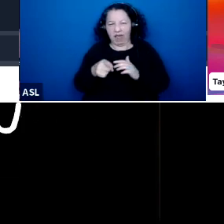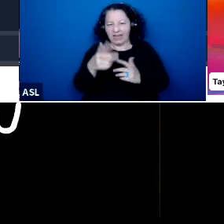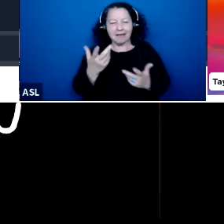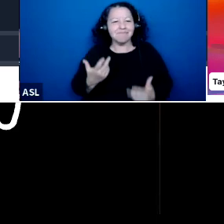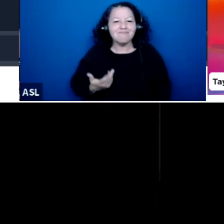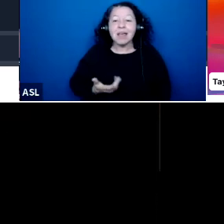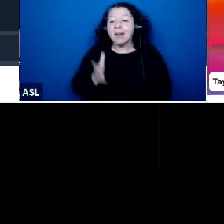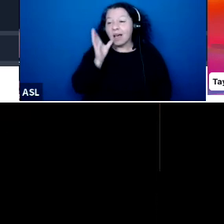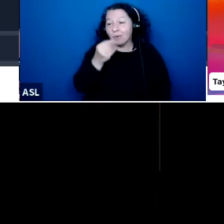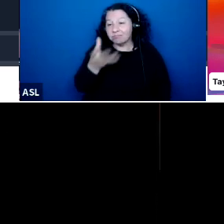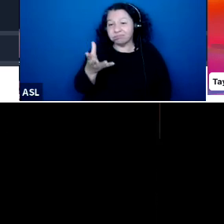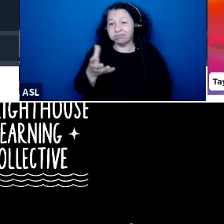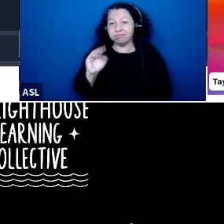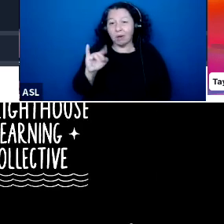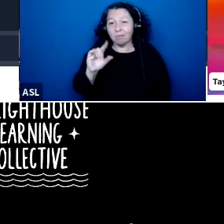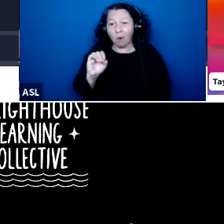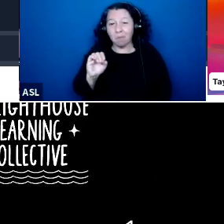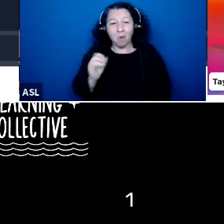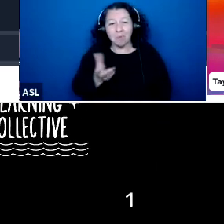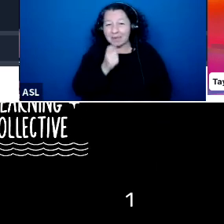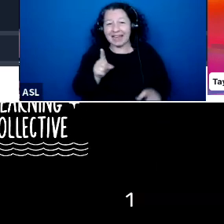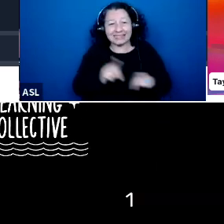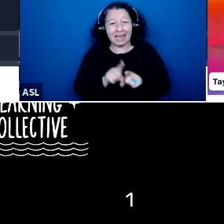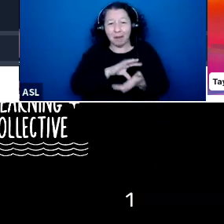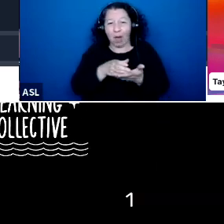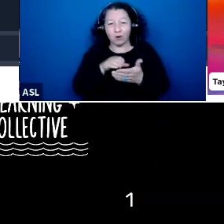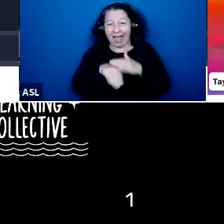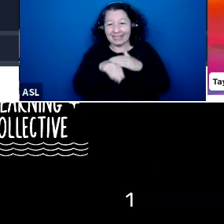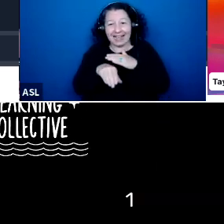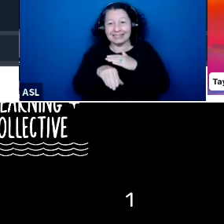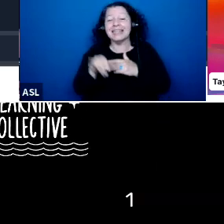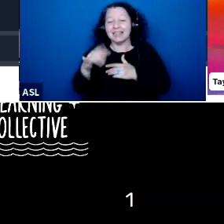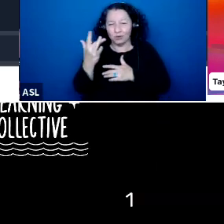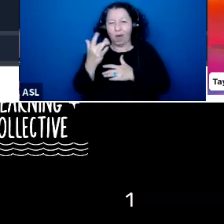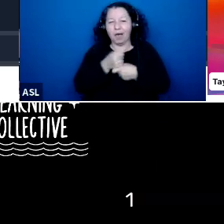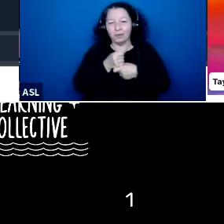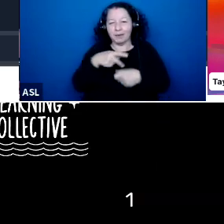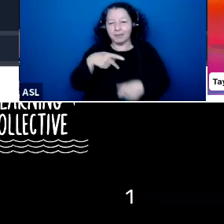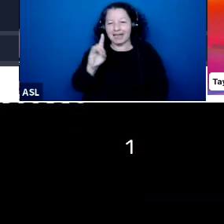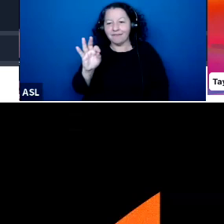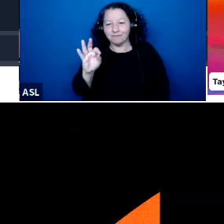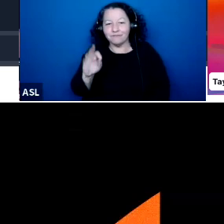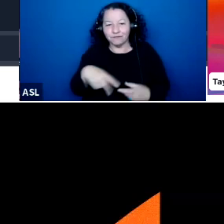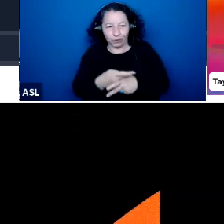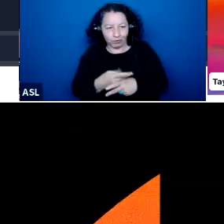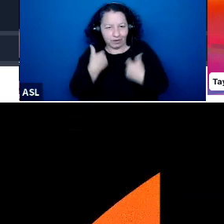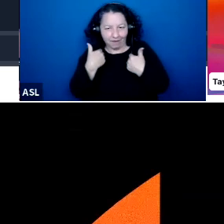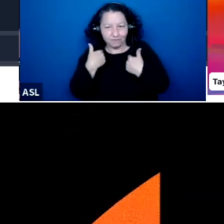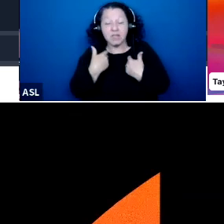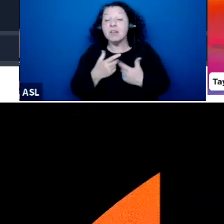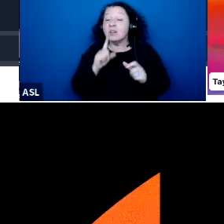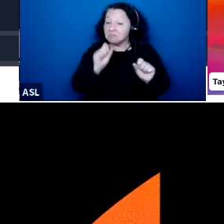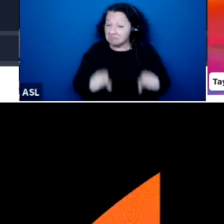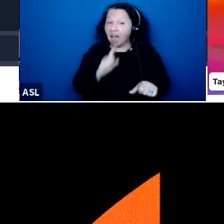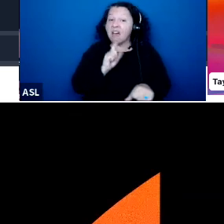would say though, on the mobile, it's maybe not as accessible. That's why we created a PDF version of it. But